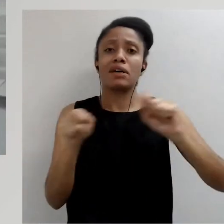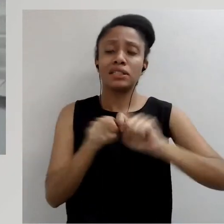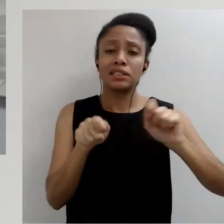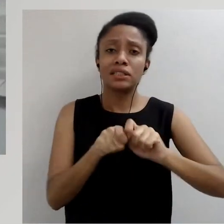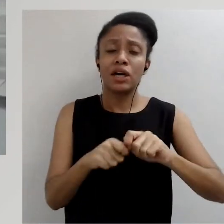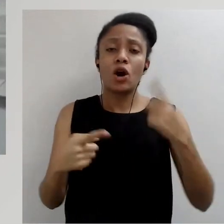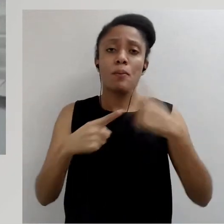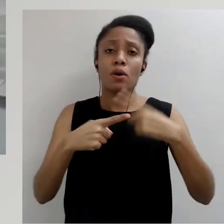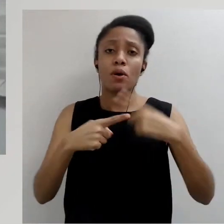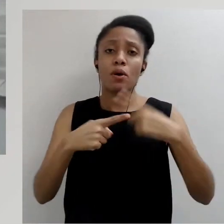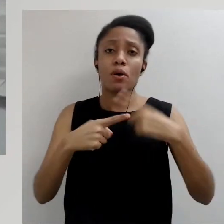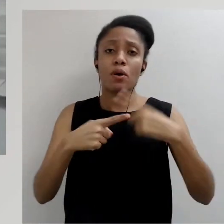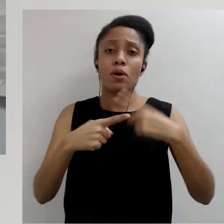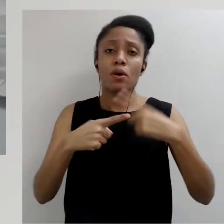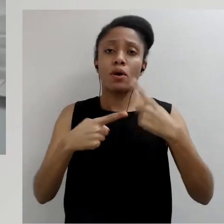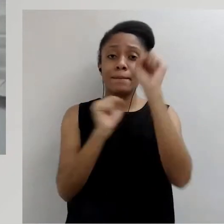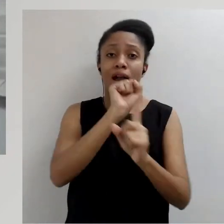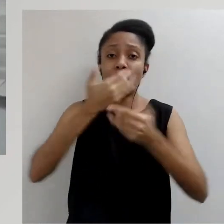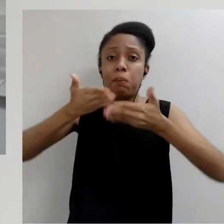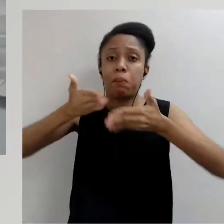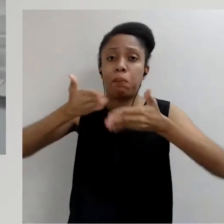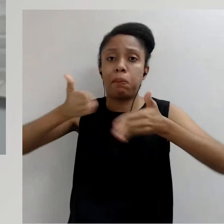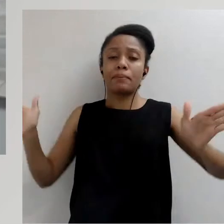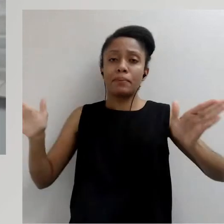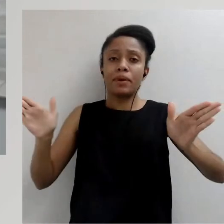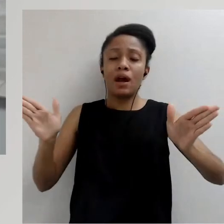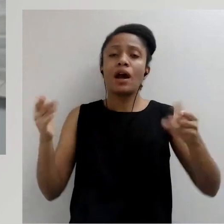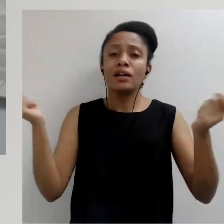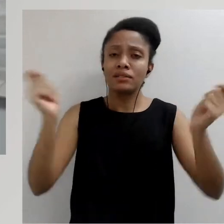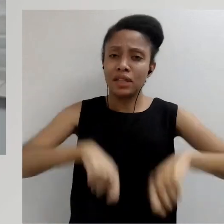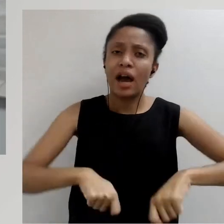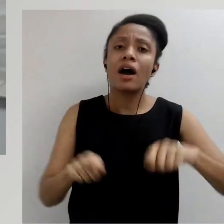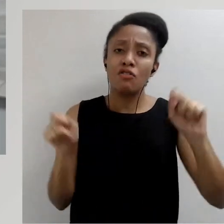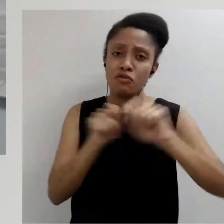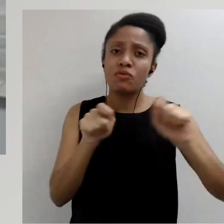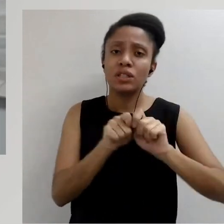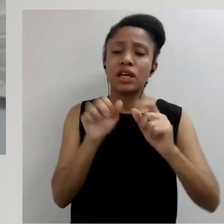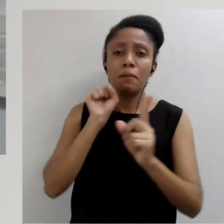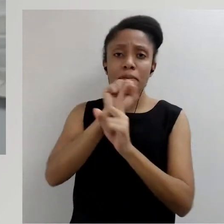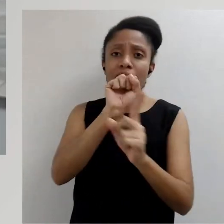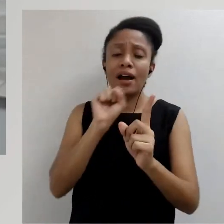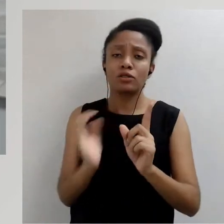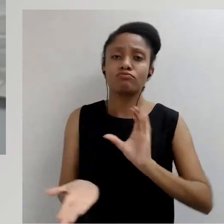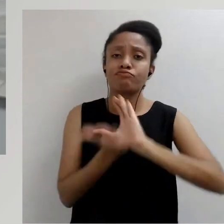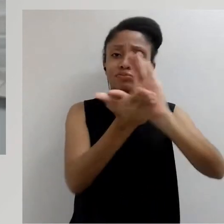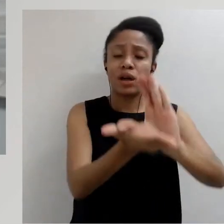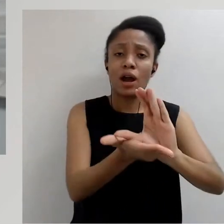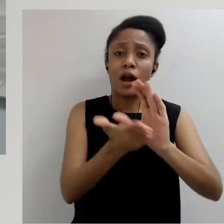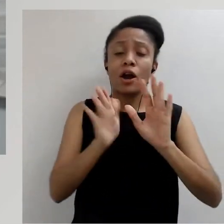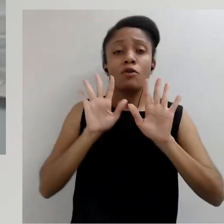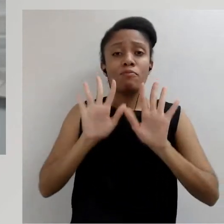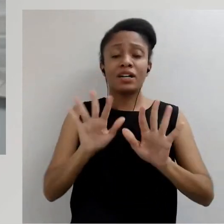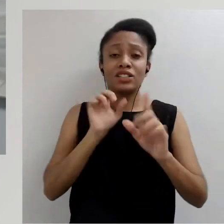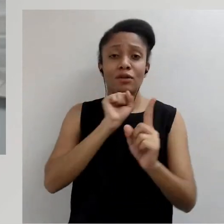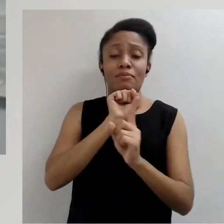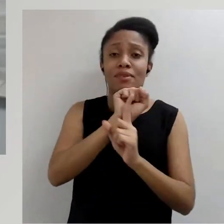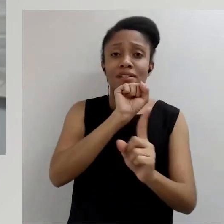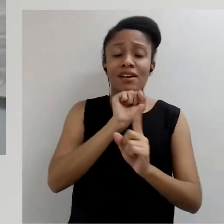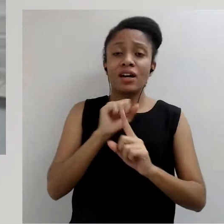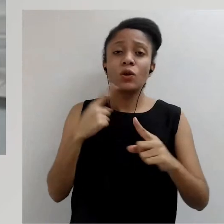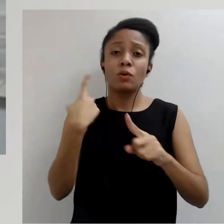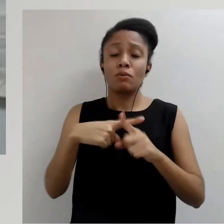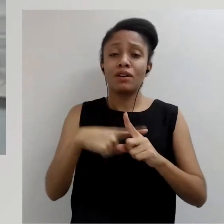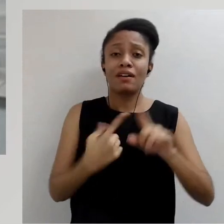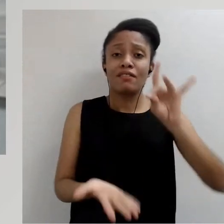by this marketing opening. So it was important to have new investments, but today is